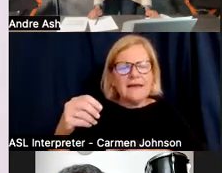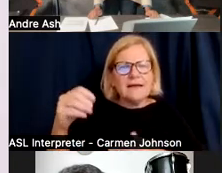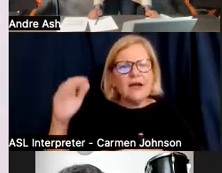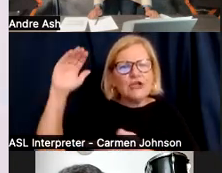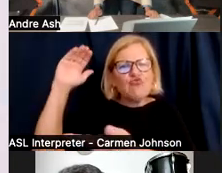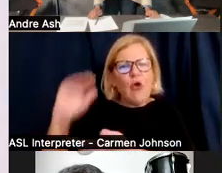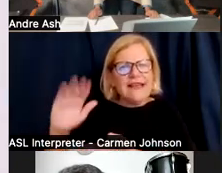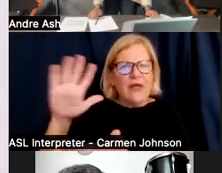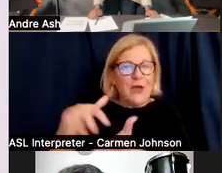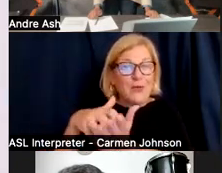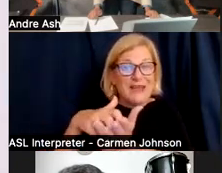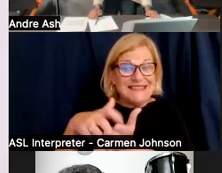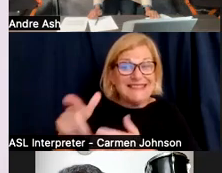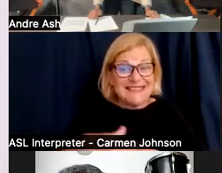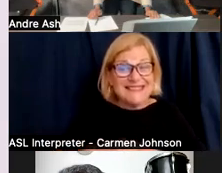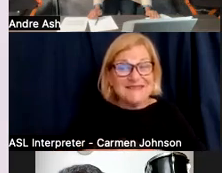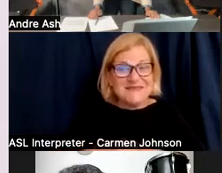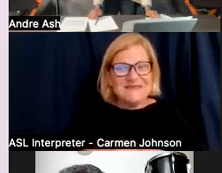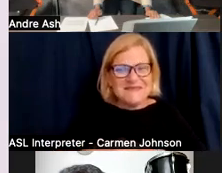their weaknesses.